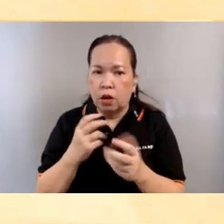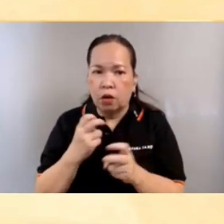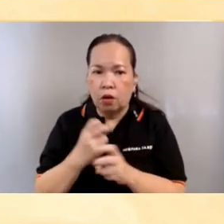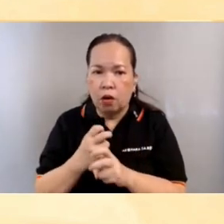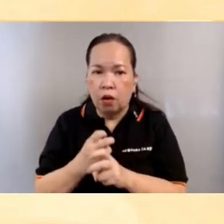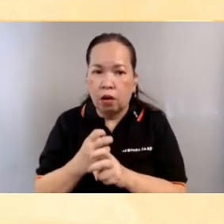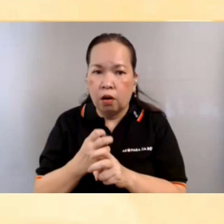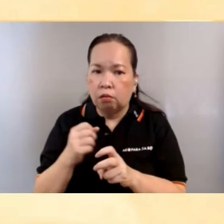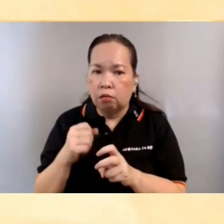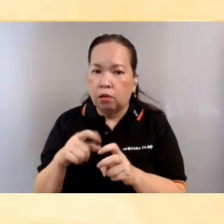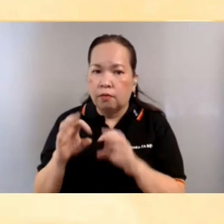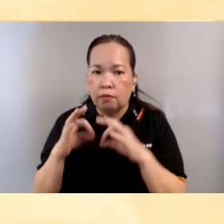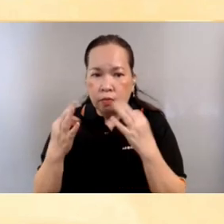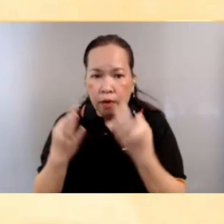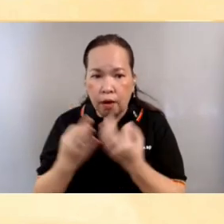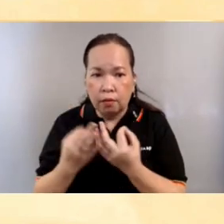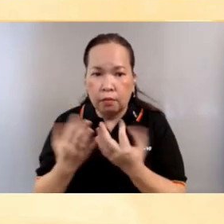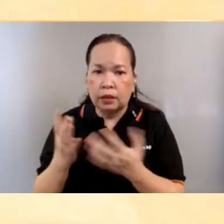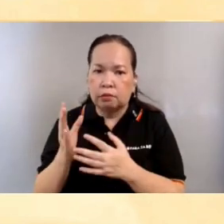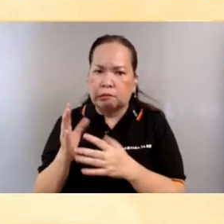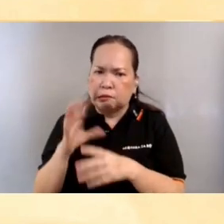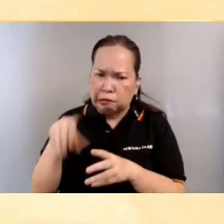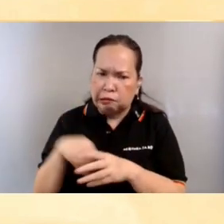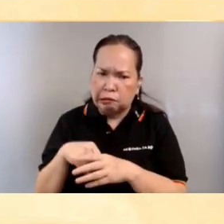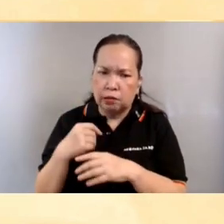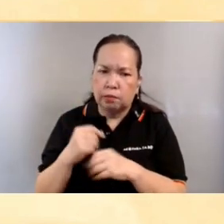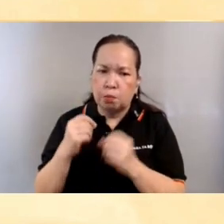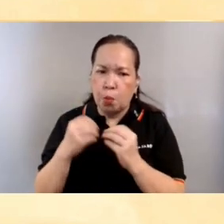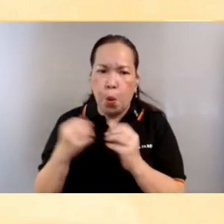involved. Escalated violence also drives